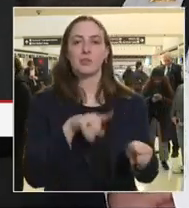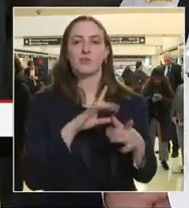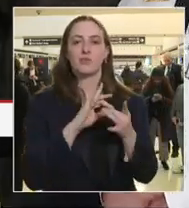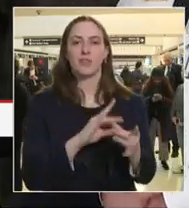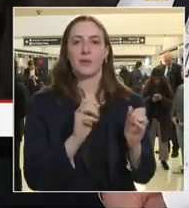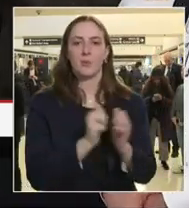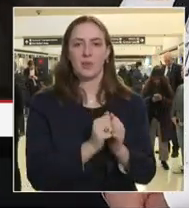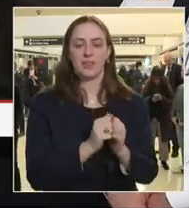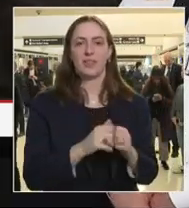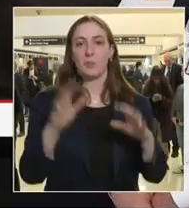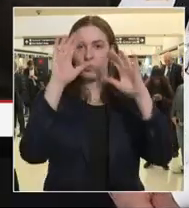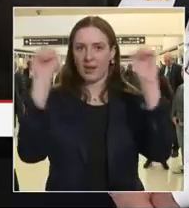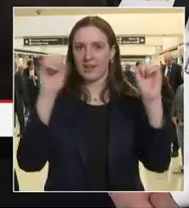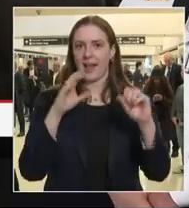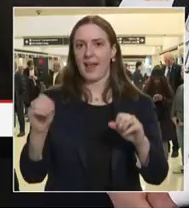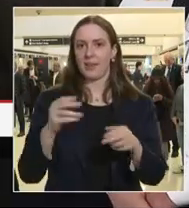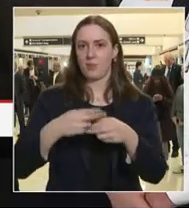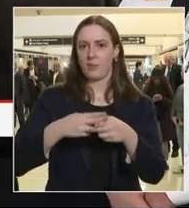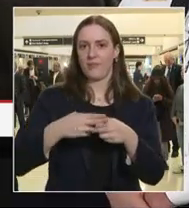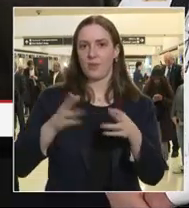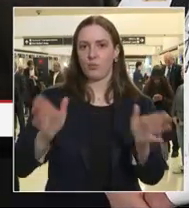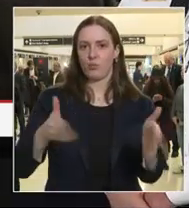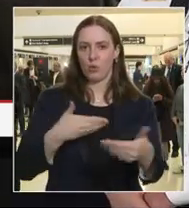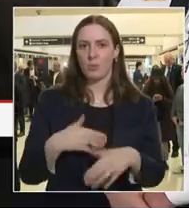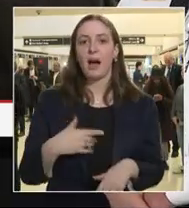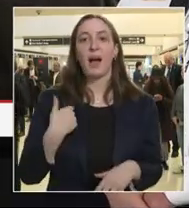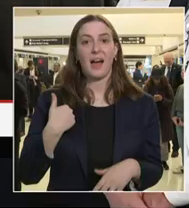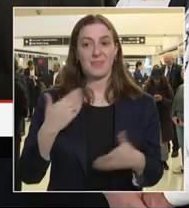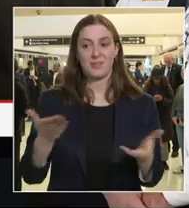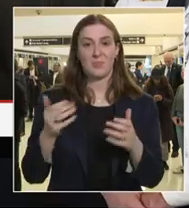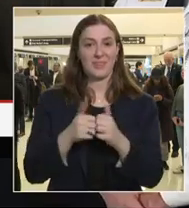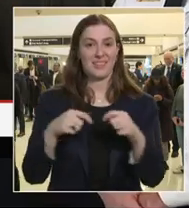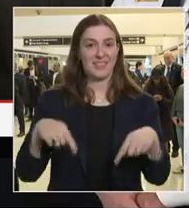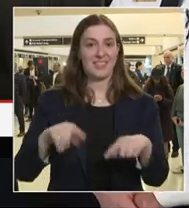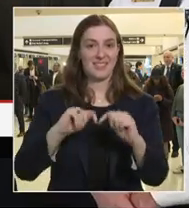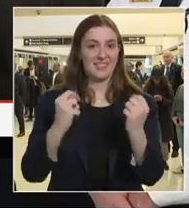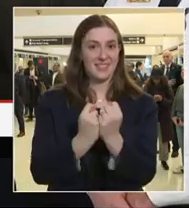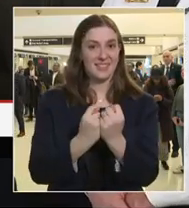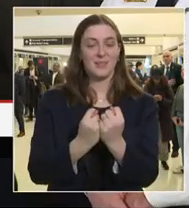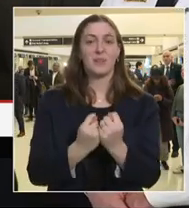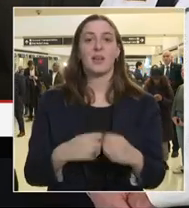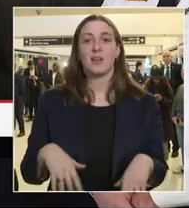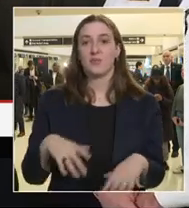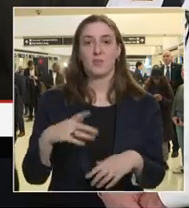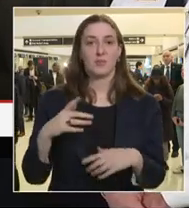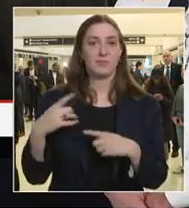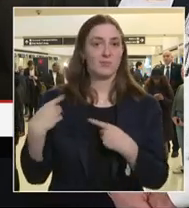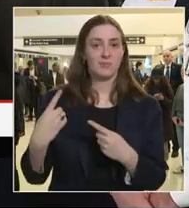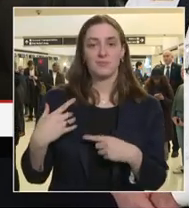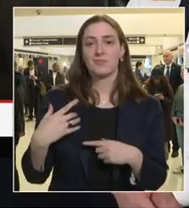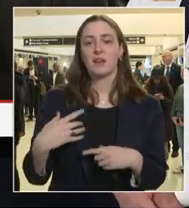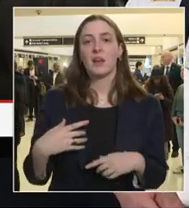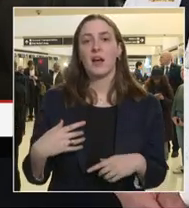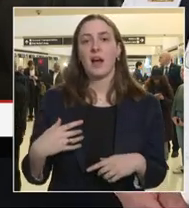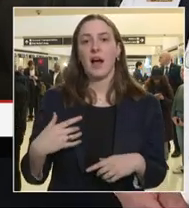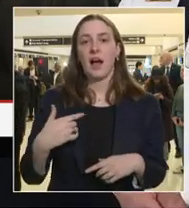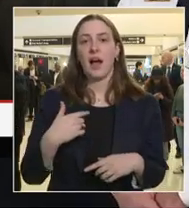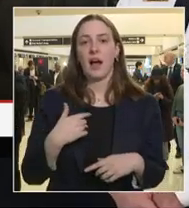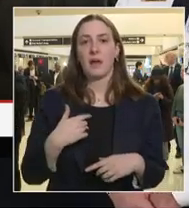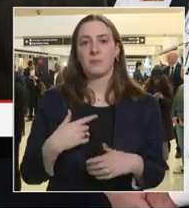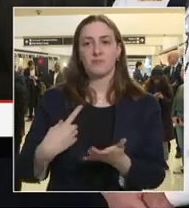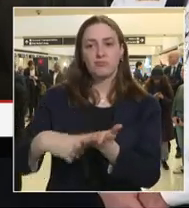for the last hour plus as we've worked through the details of the information we wanted to give you. But it is my